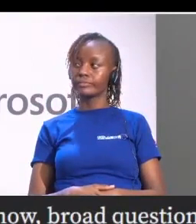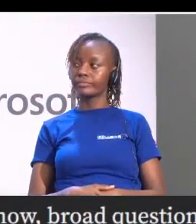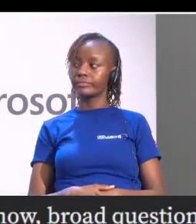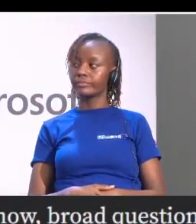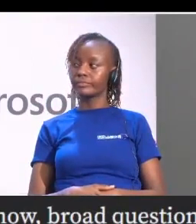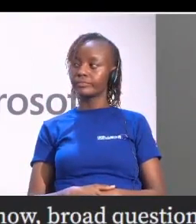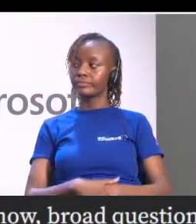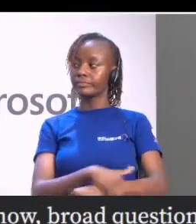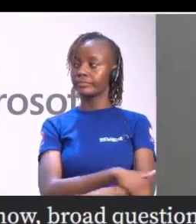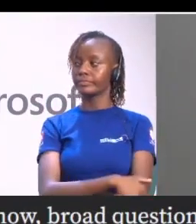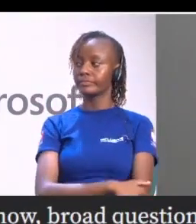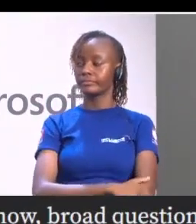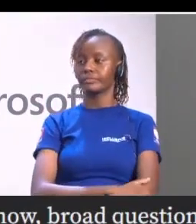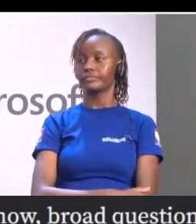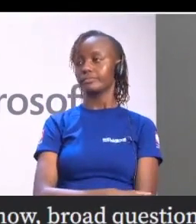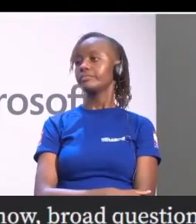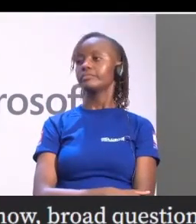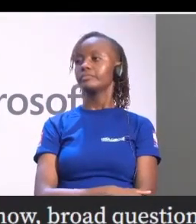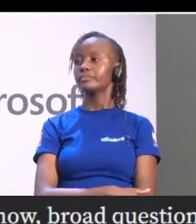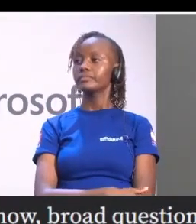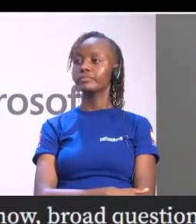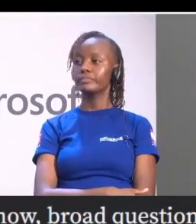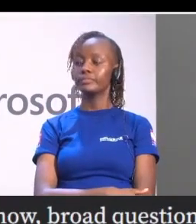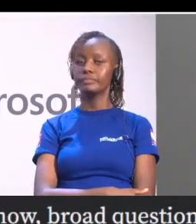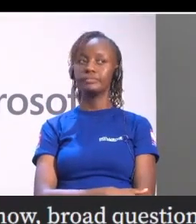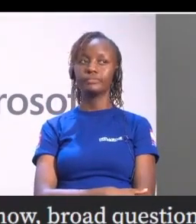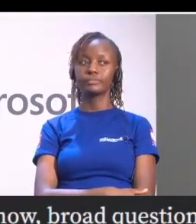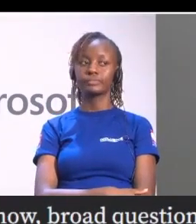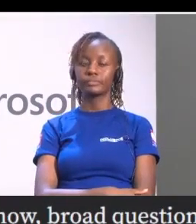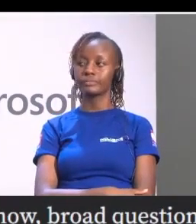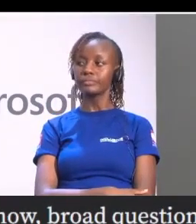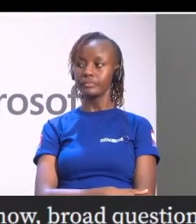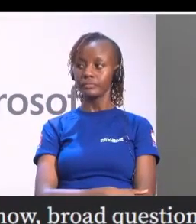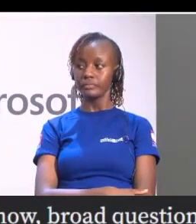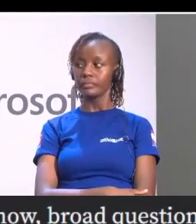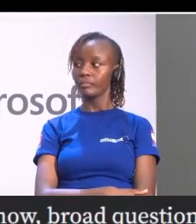Oh, right here? Oh, thank you.